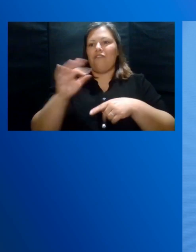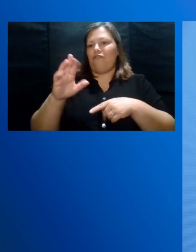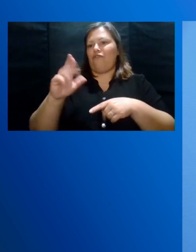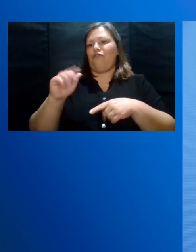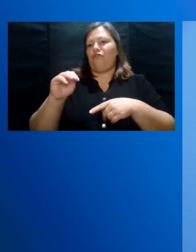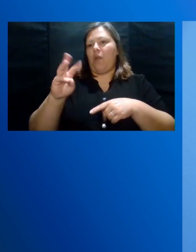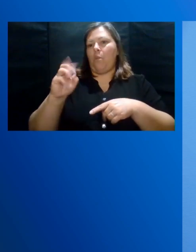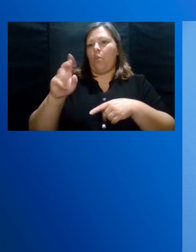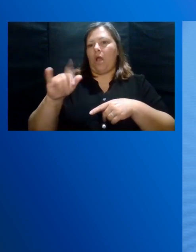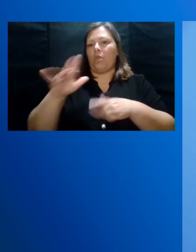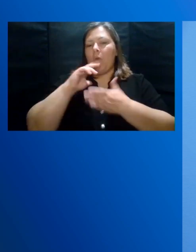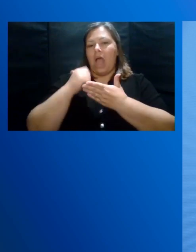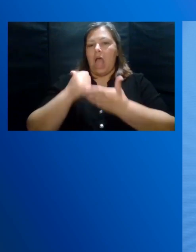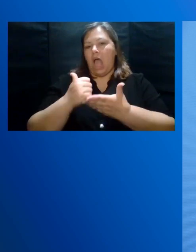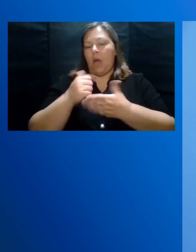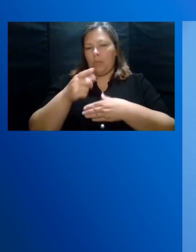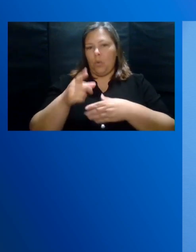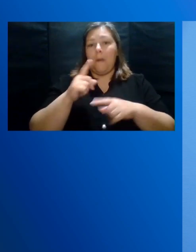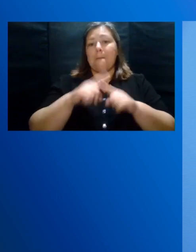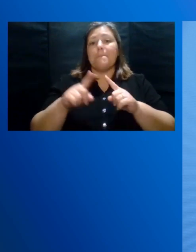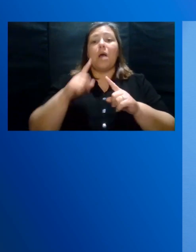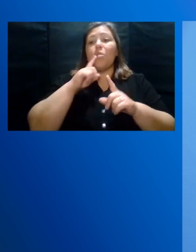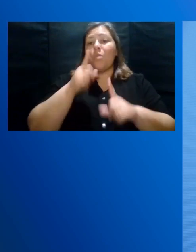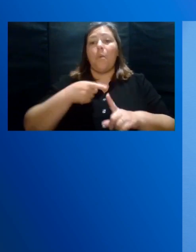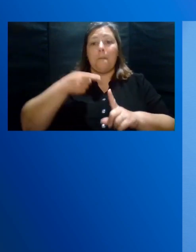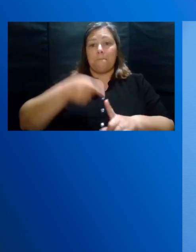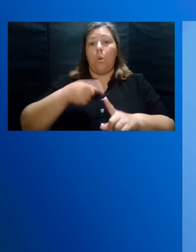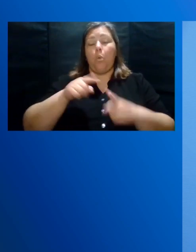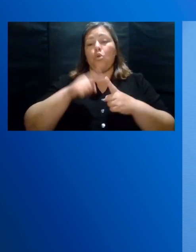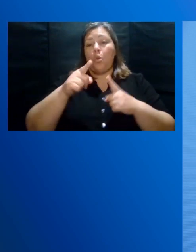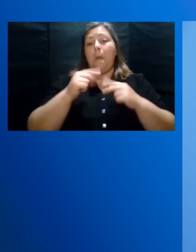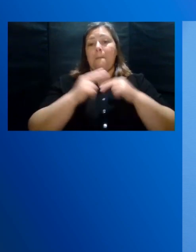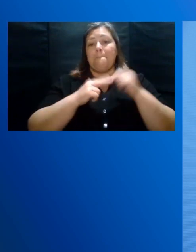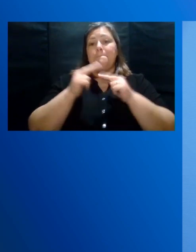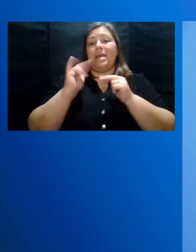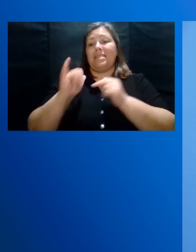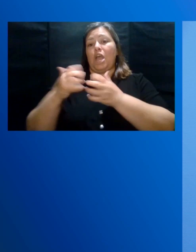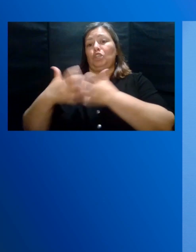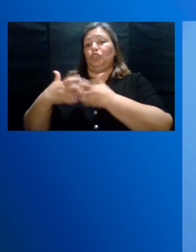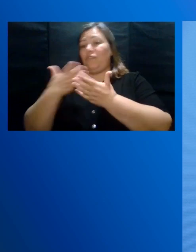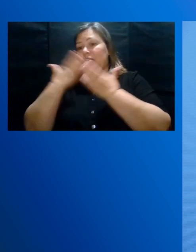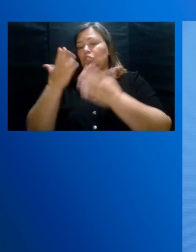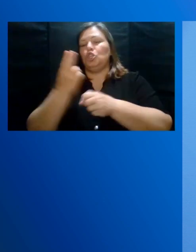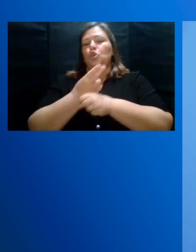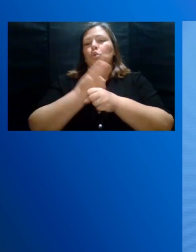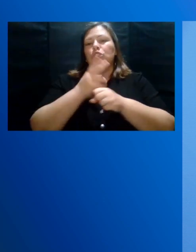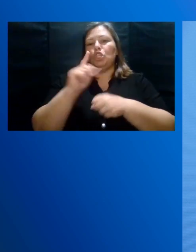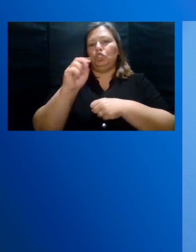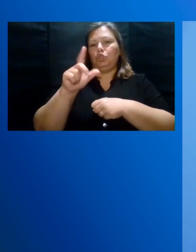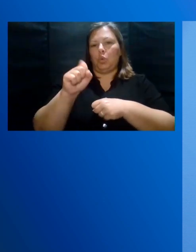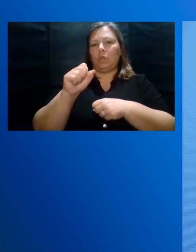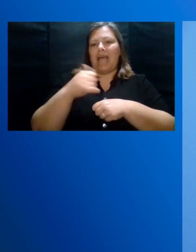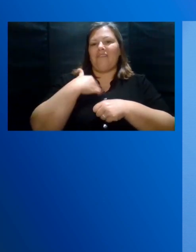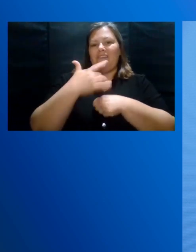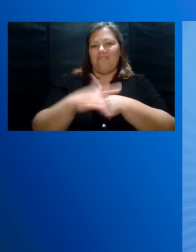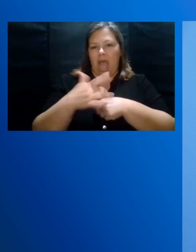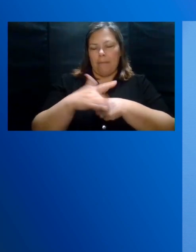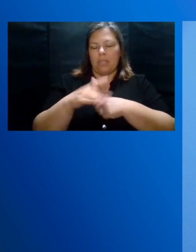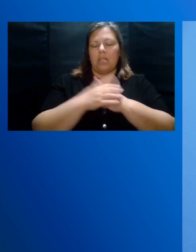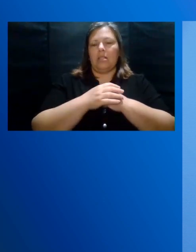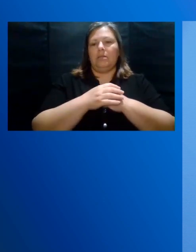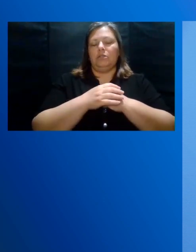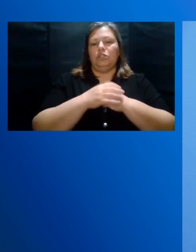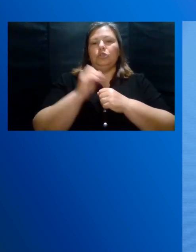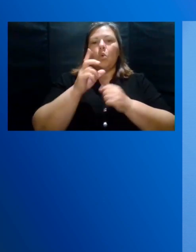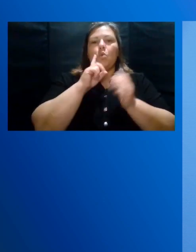but the bottom line is I encourage you, when you're building serverless, is use the tools that are available and use this. And so I'm going to kind of show